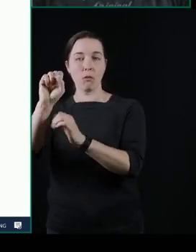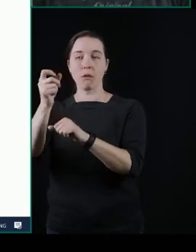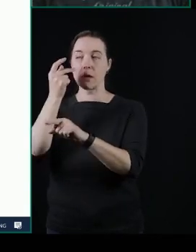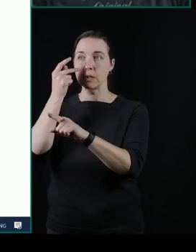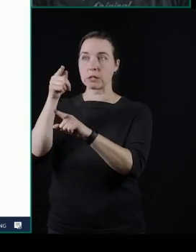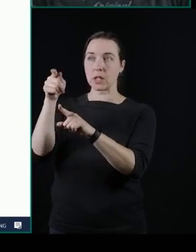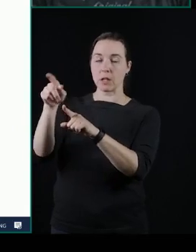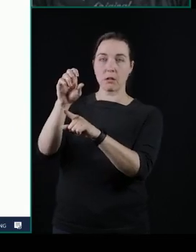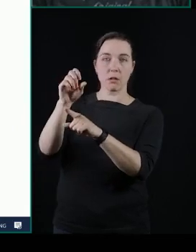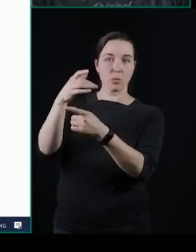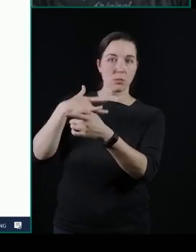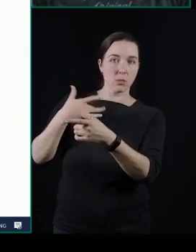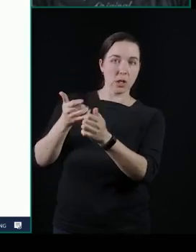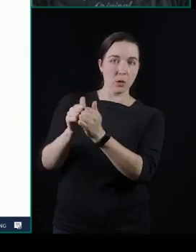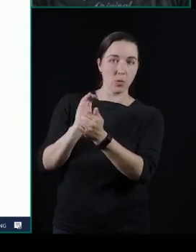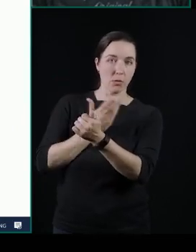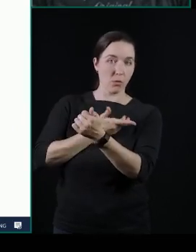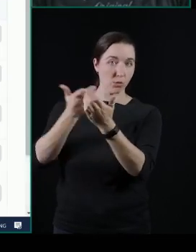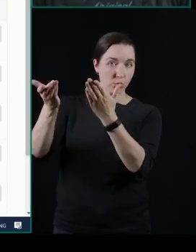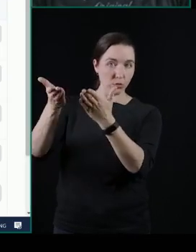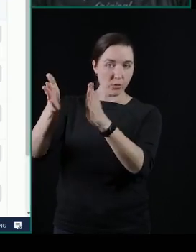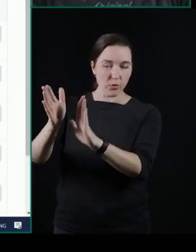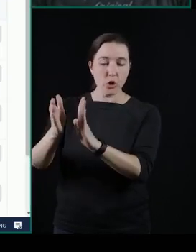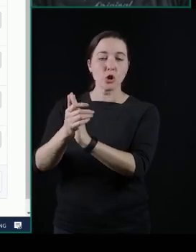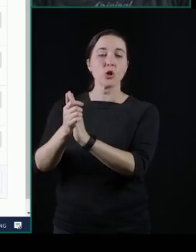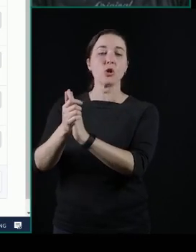can see here the status of our server.